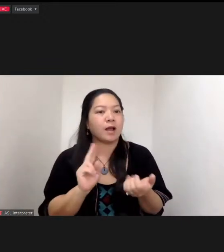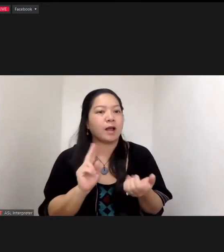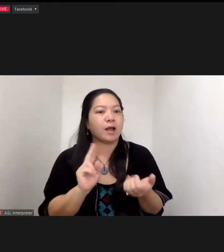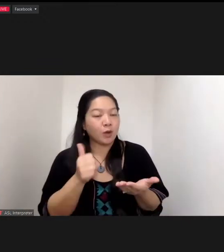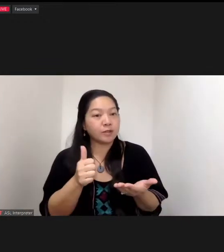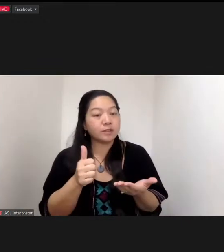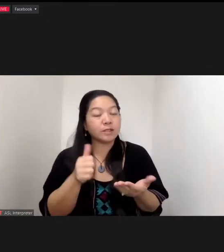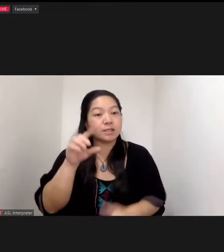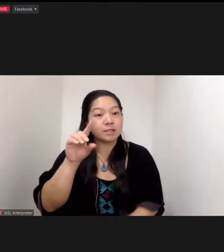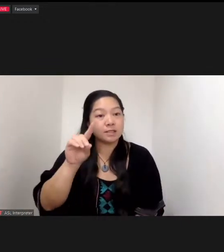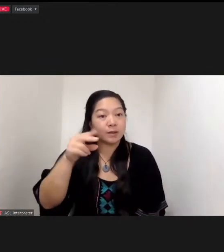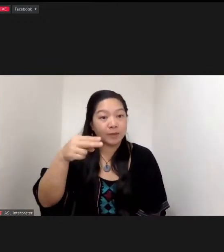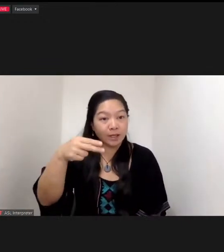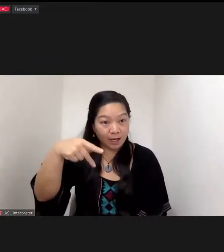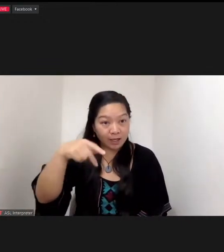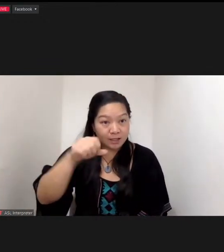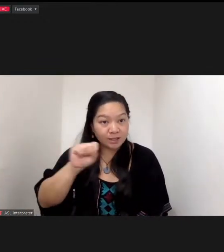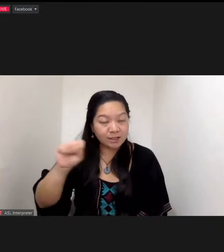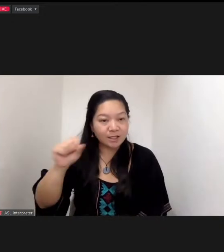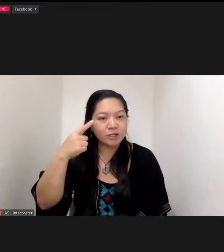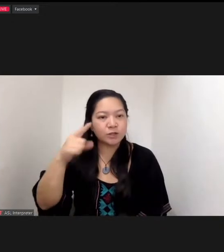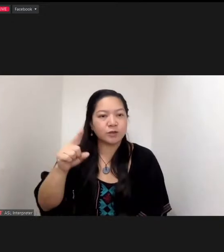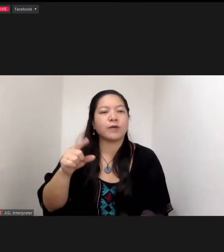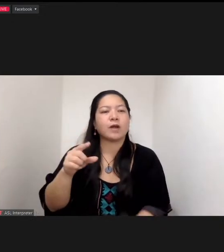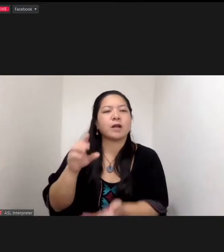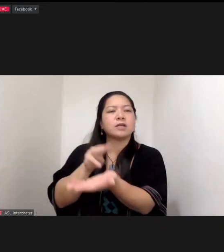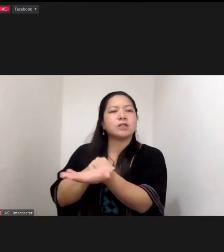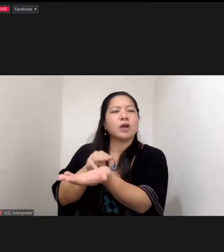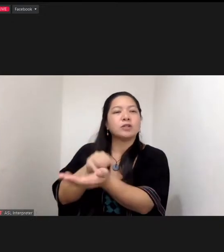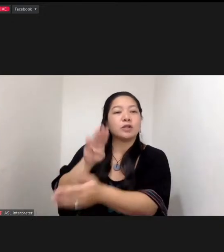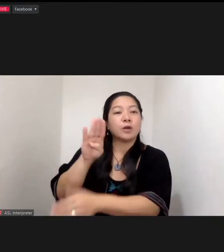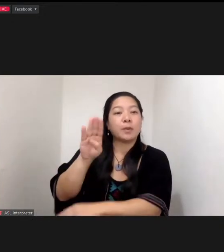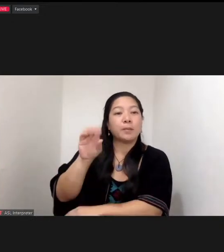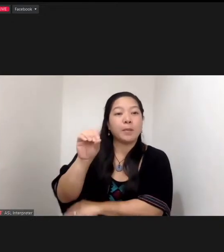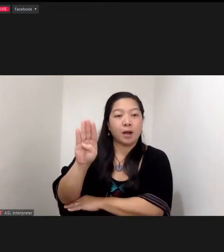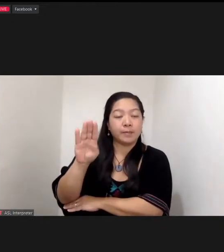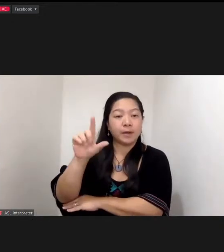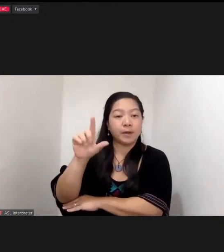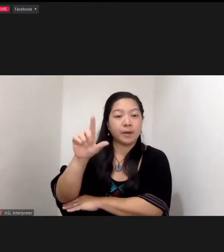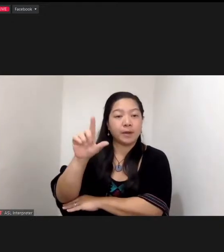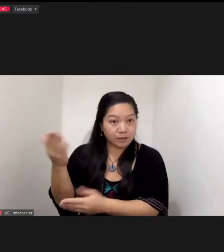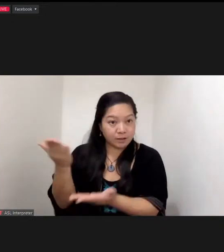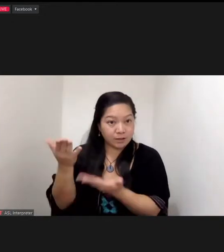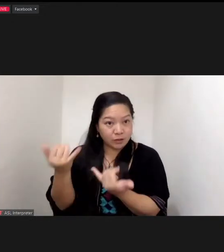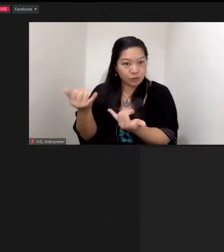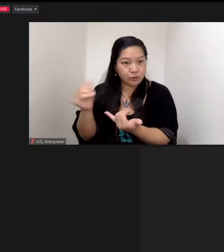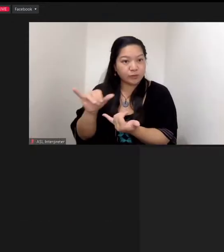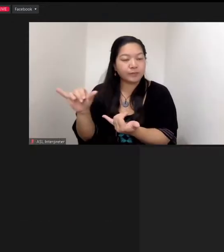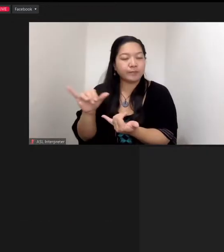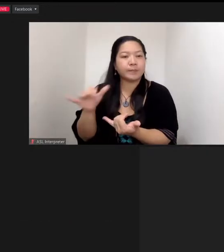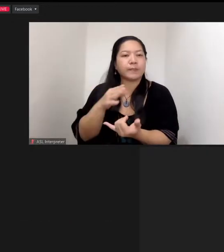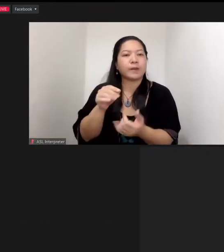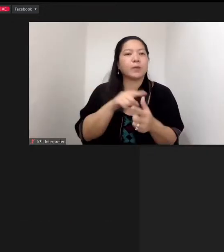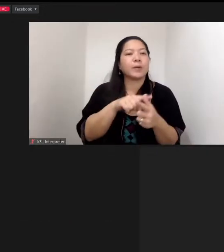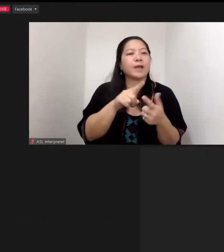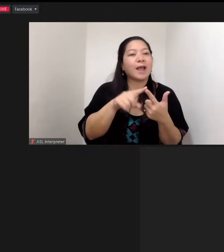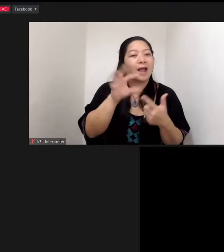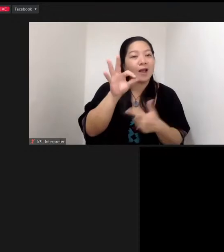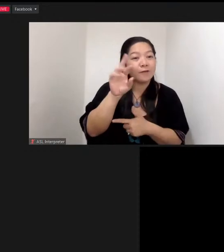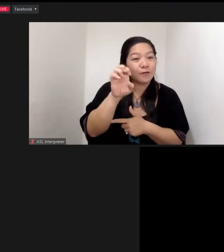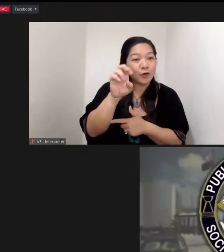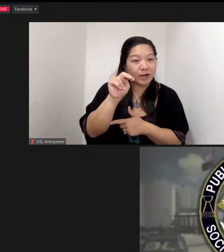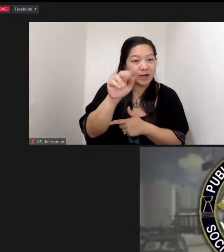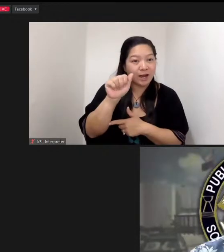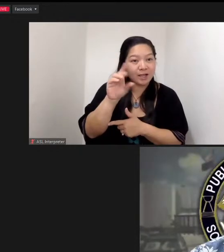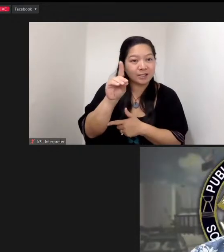Social Services, Acting Chief Medical Officer, Dr. Bob Leon Guerrero. We have Fernando Esteves, Incident Commander for the Department